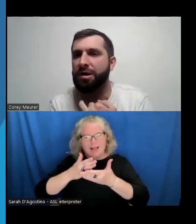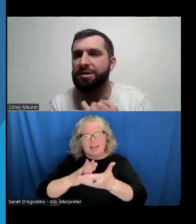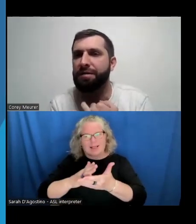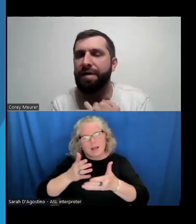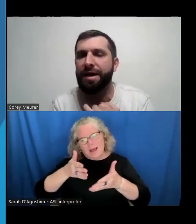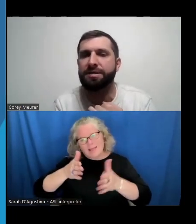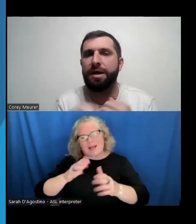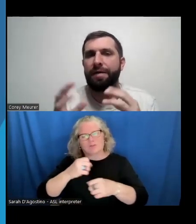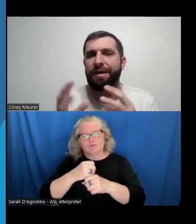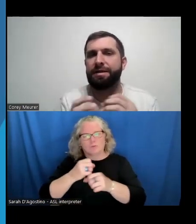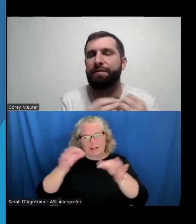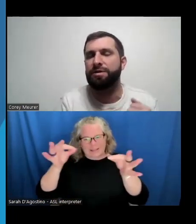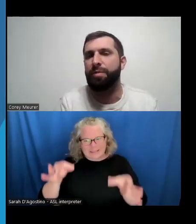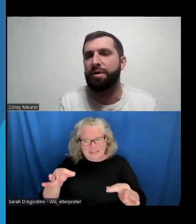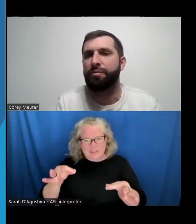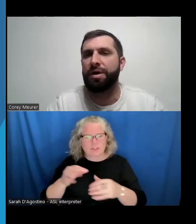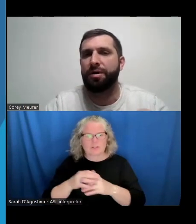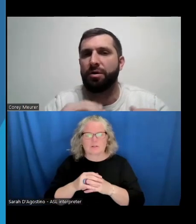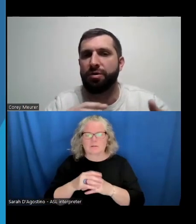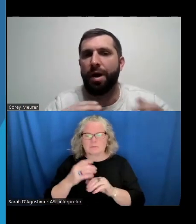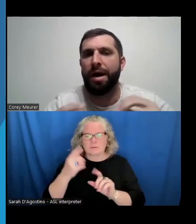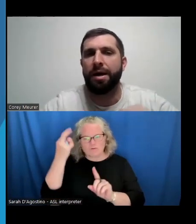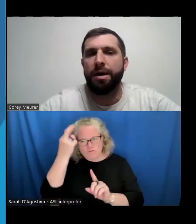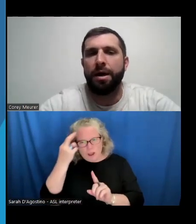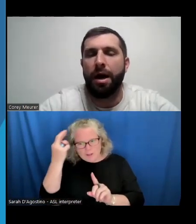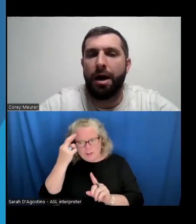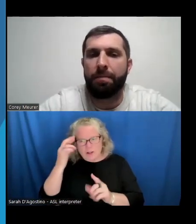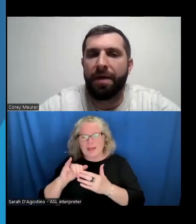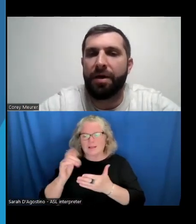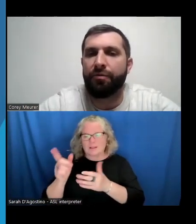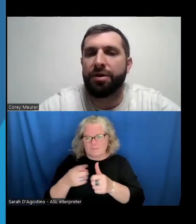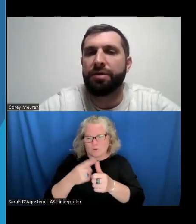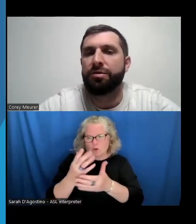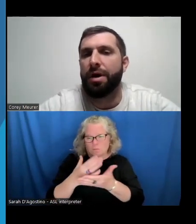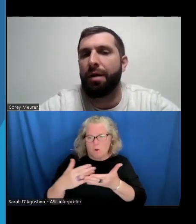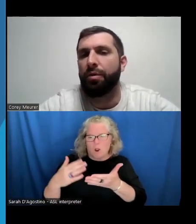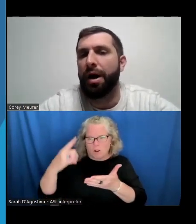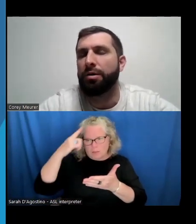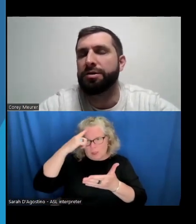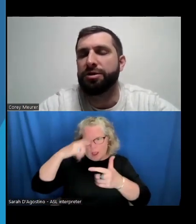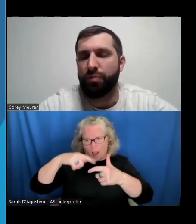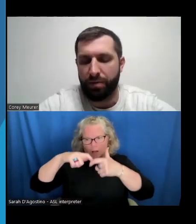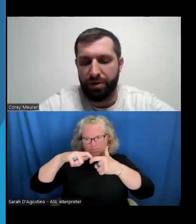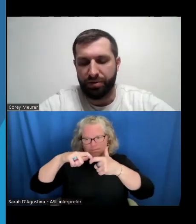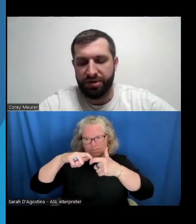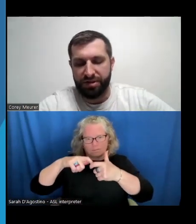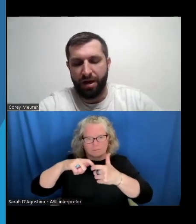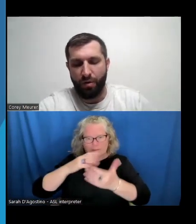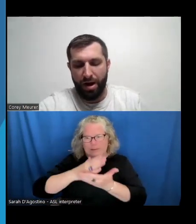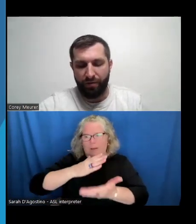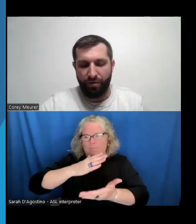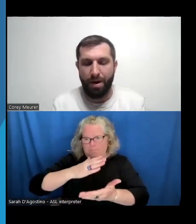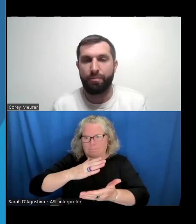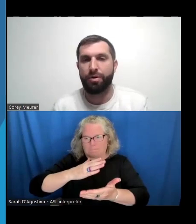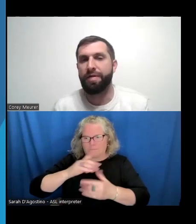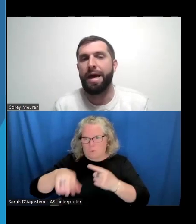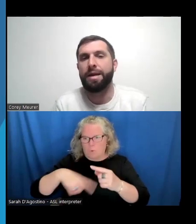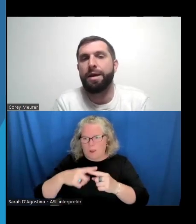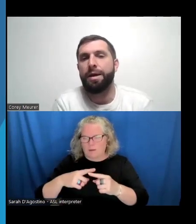kind of cause and effect. That's that first part of the brain that goes away. And then really, I also just want people to take away